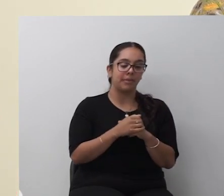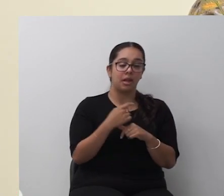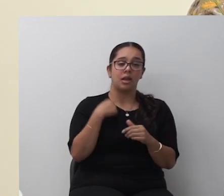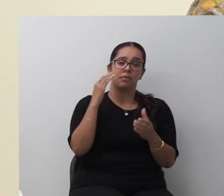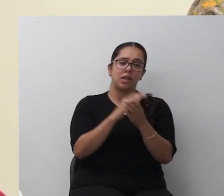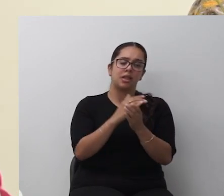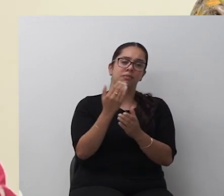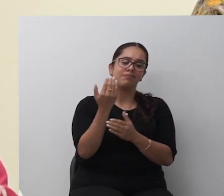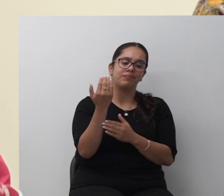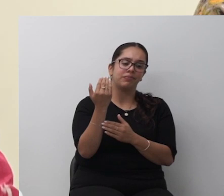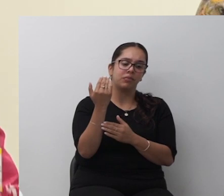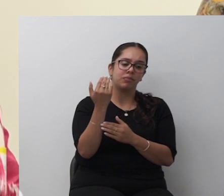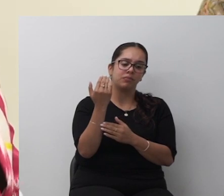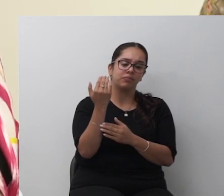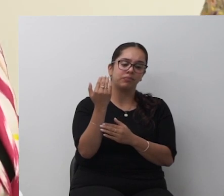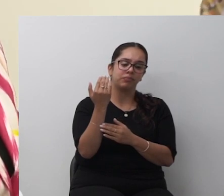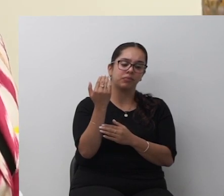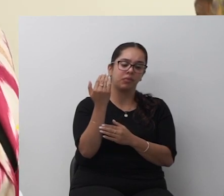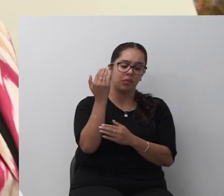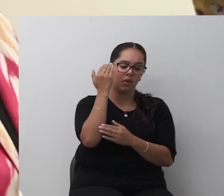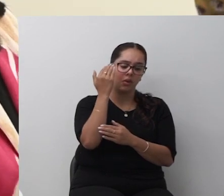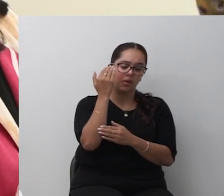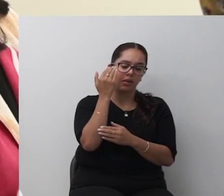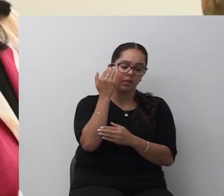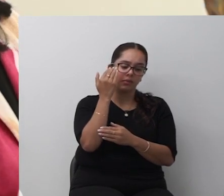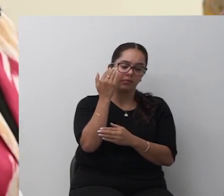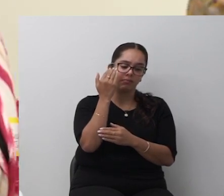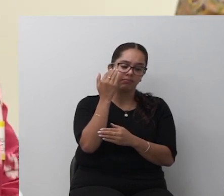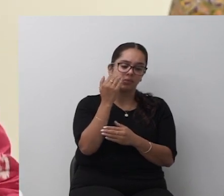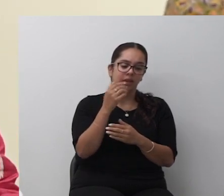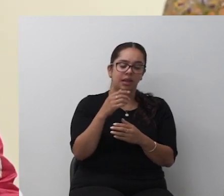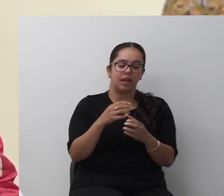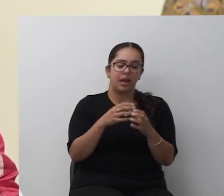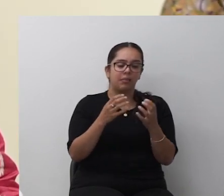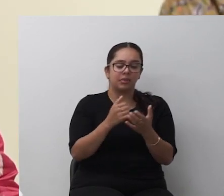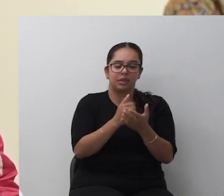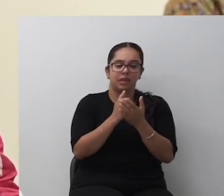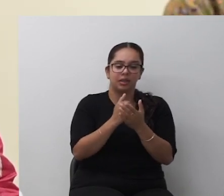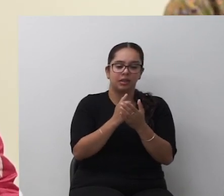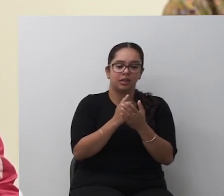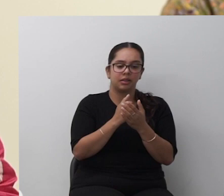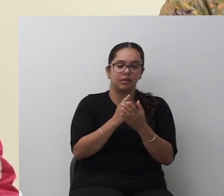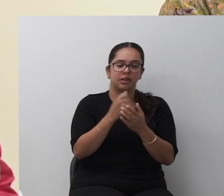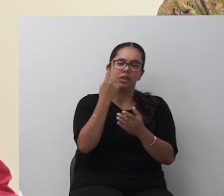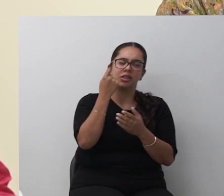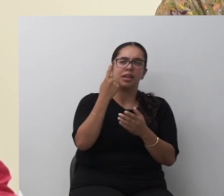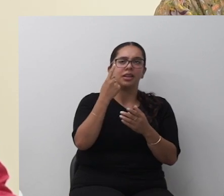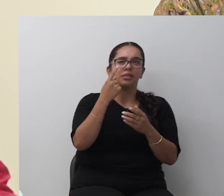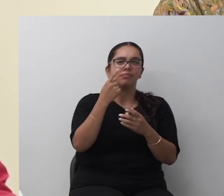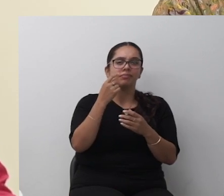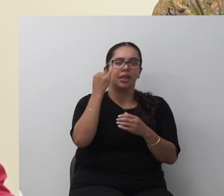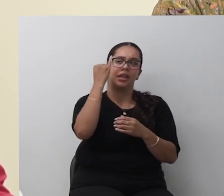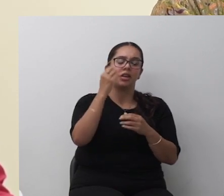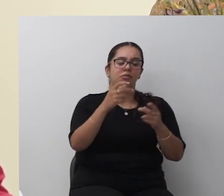think knowing that, I think it's really helpful to start with the idea of positionality, and